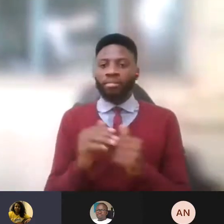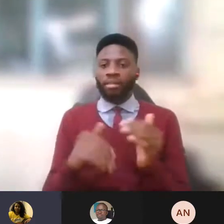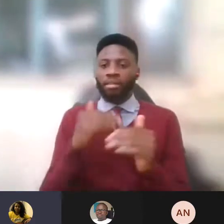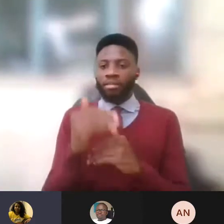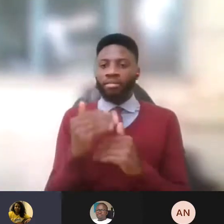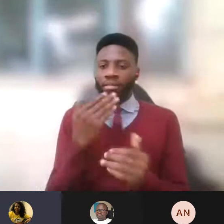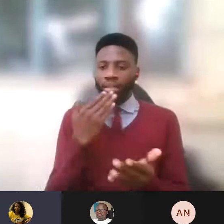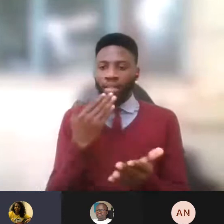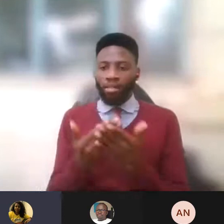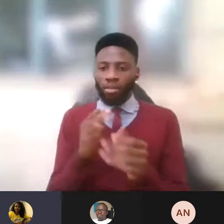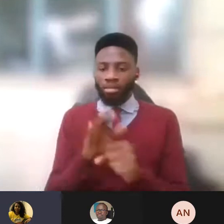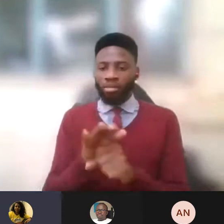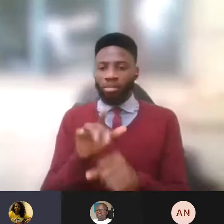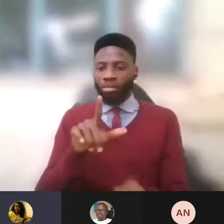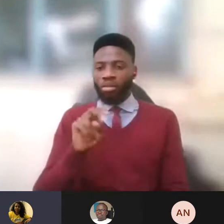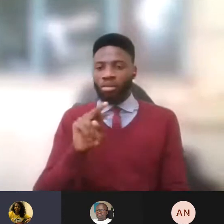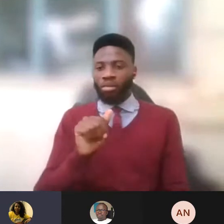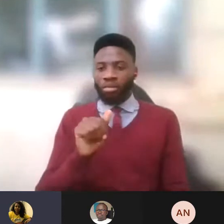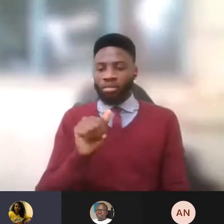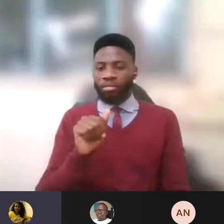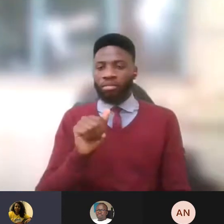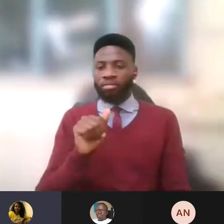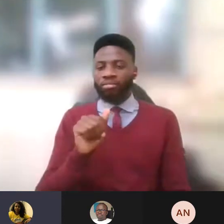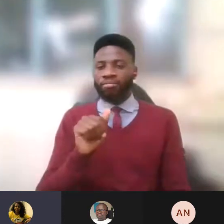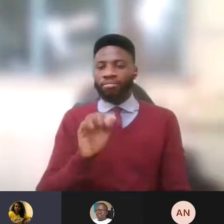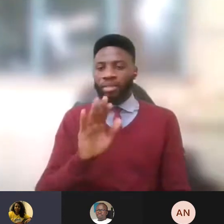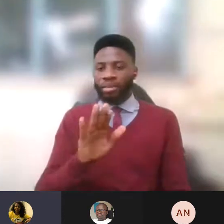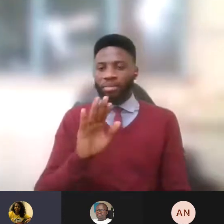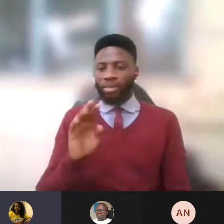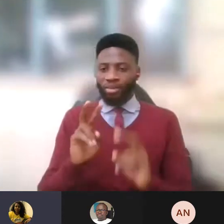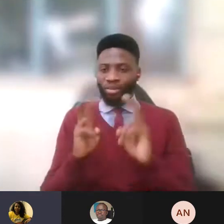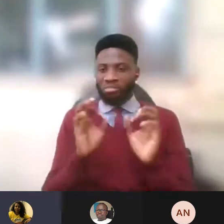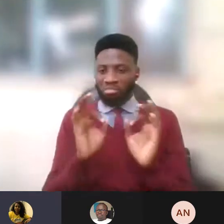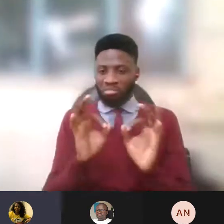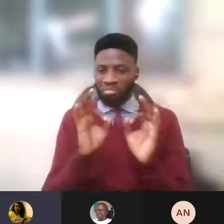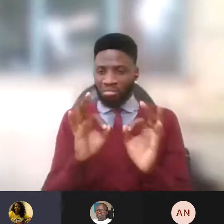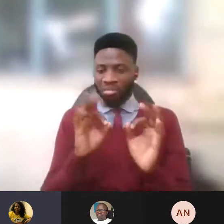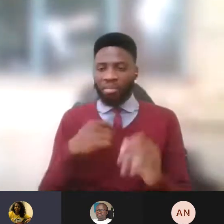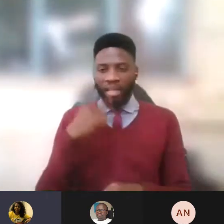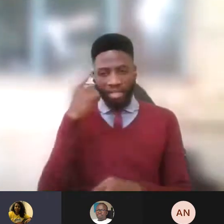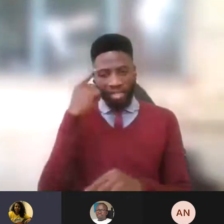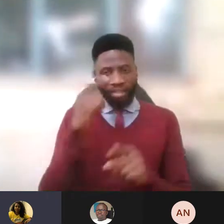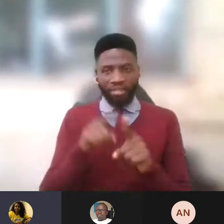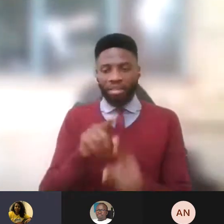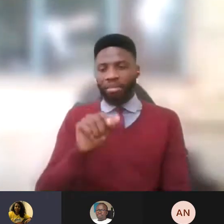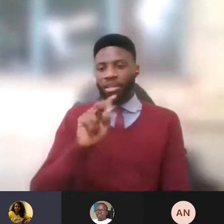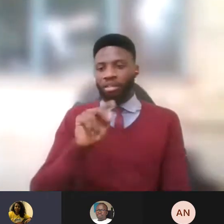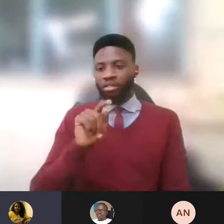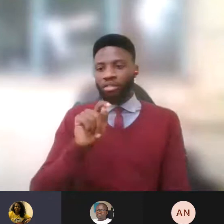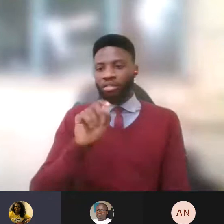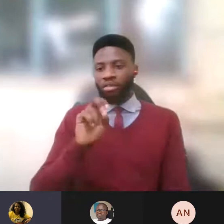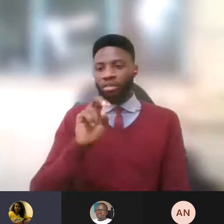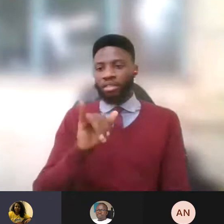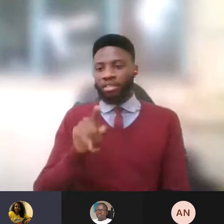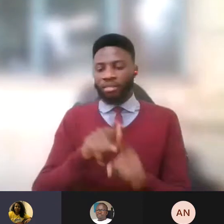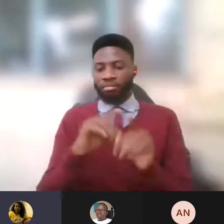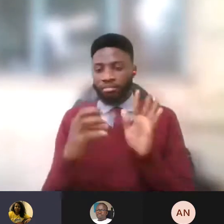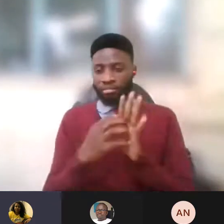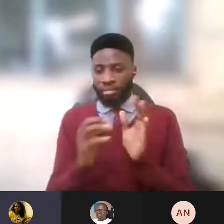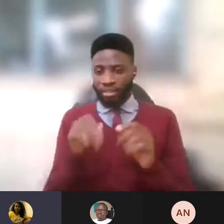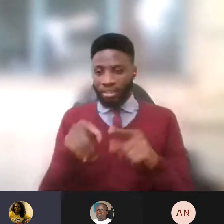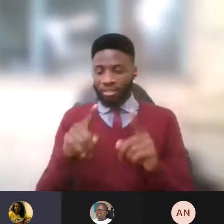was. And so I looked at the job description and it fit me perfectly. So I reworked my CV, I sent it through, and